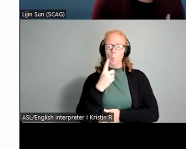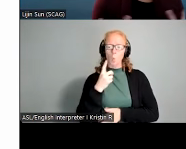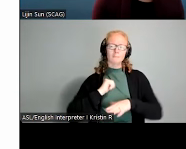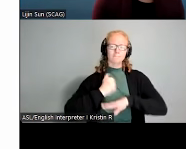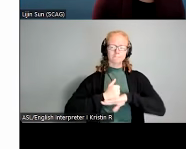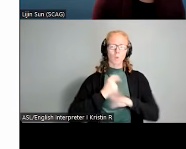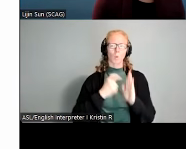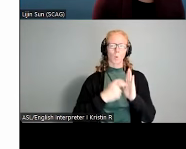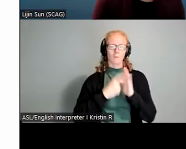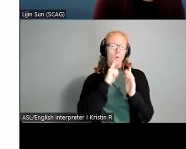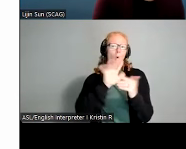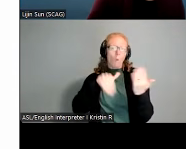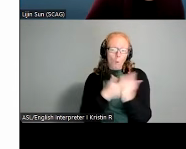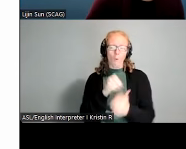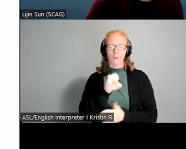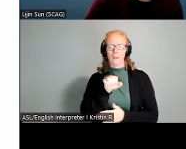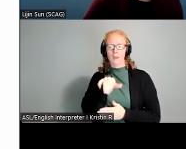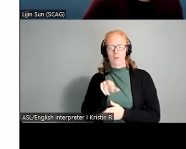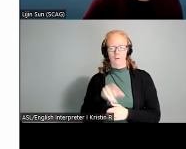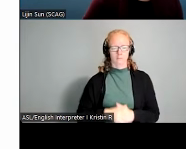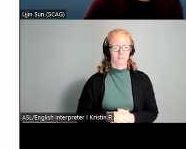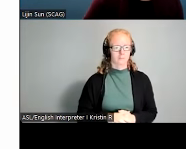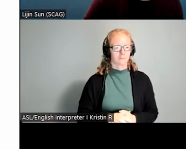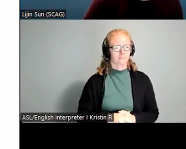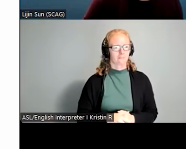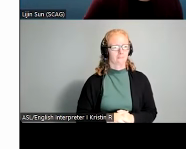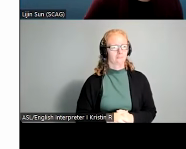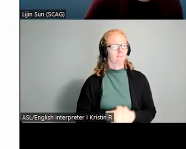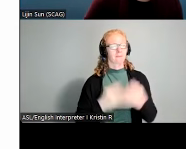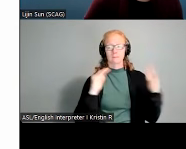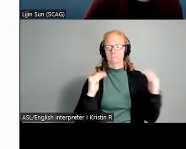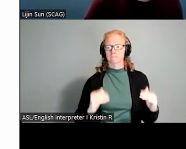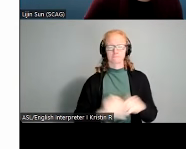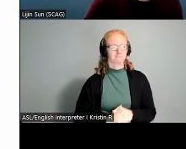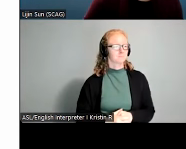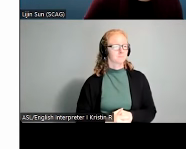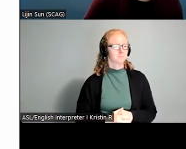for all types of EIRs. Next slide, please.